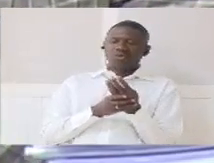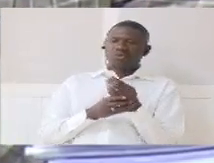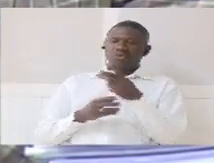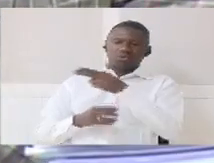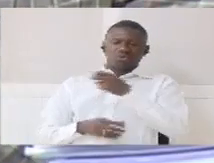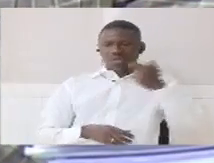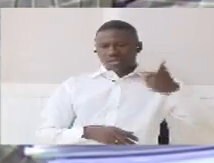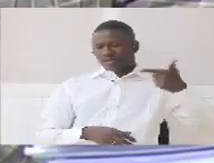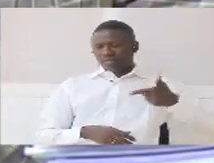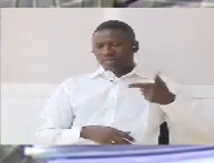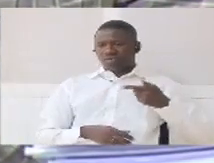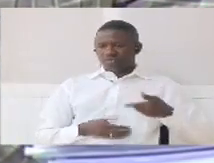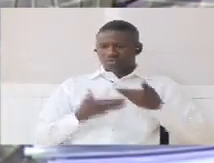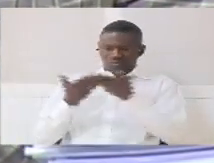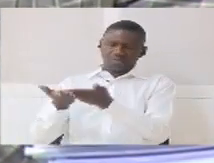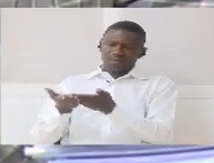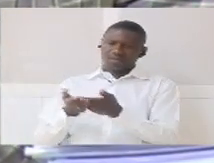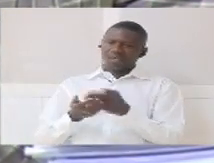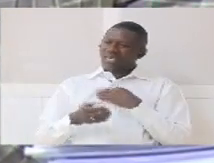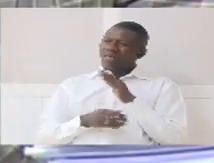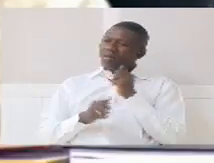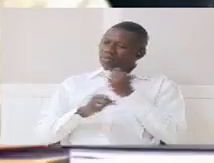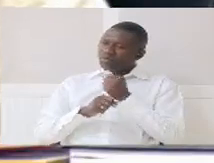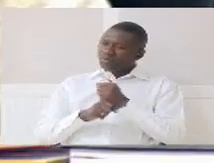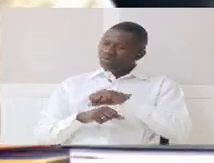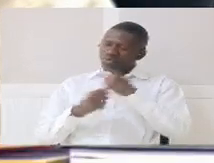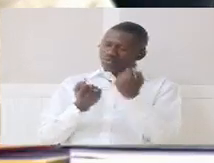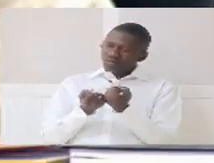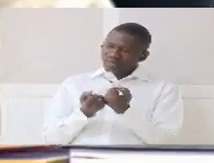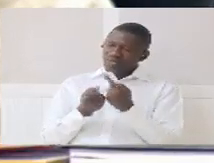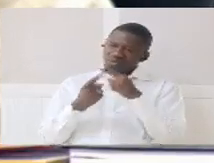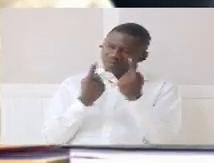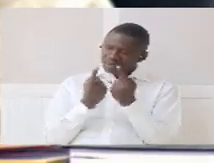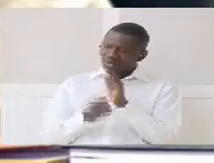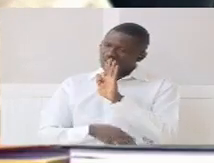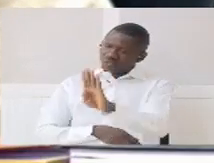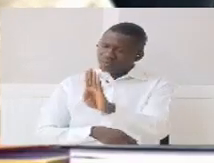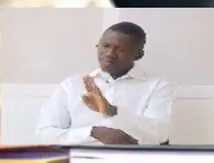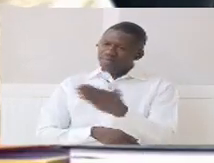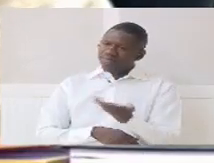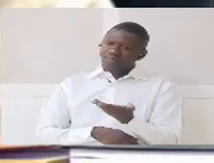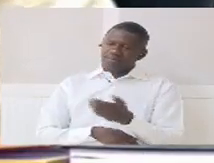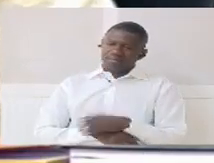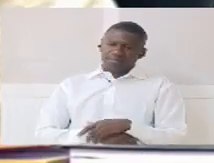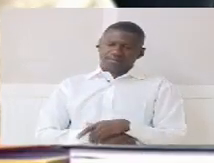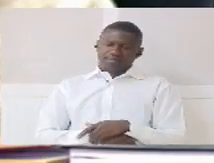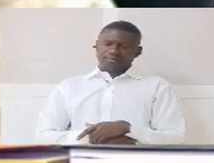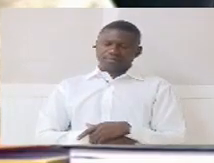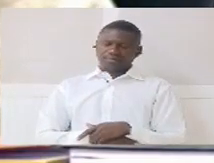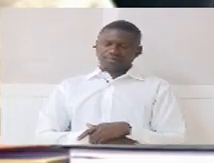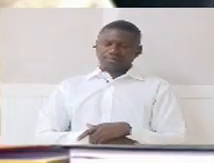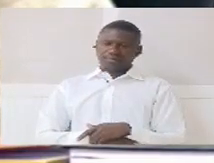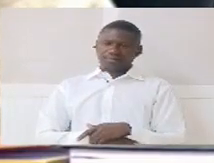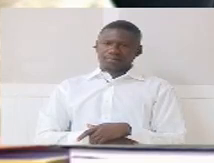1994 and 2017? Did they do anything to stop that pap? Ako fosilang, wo kaso la